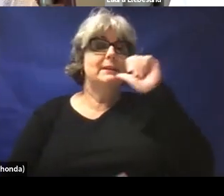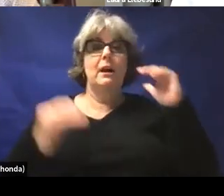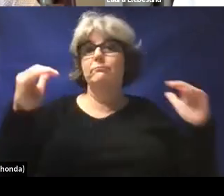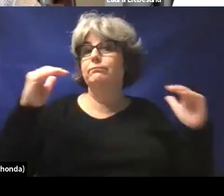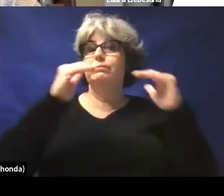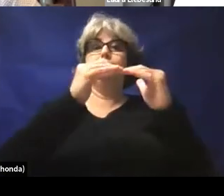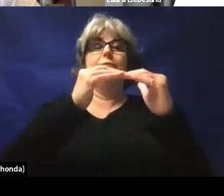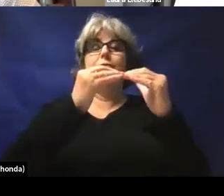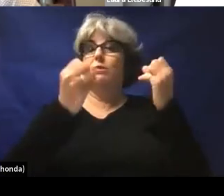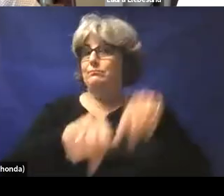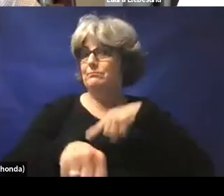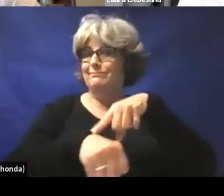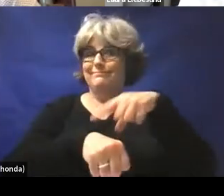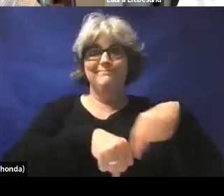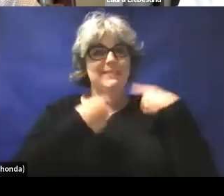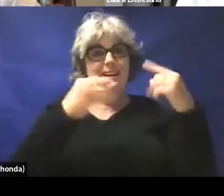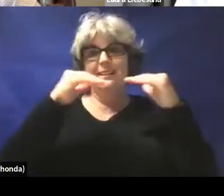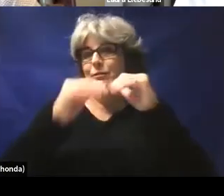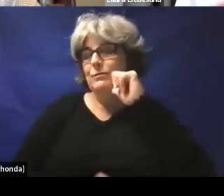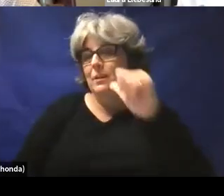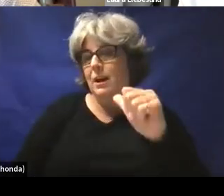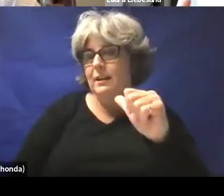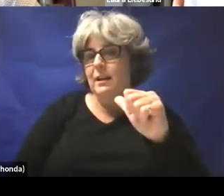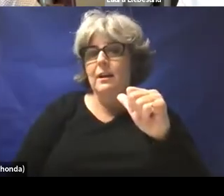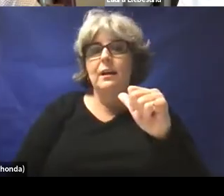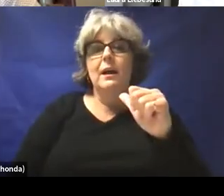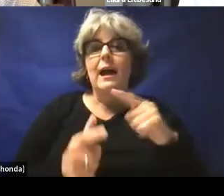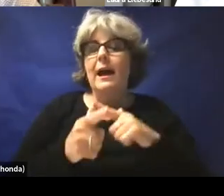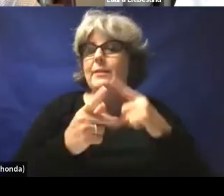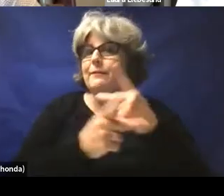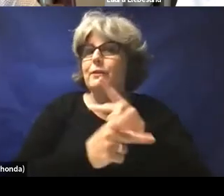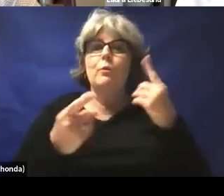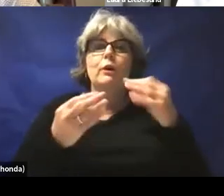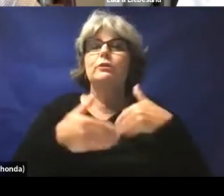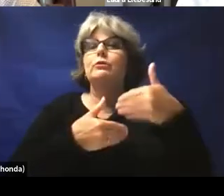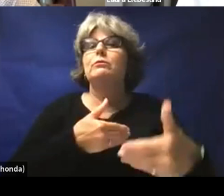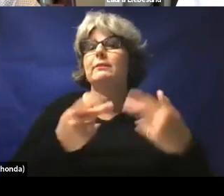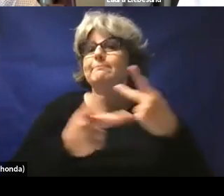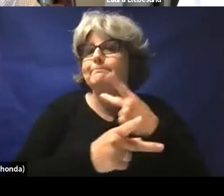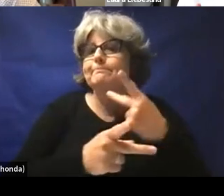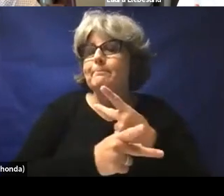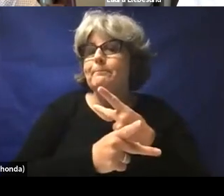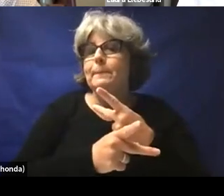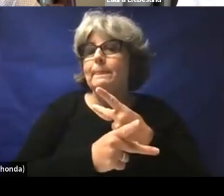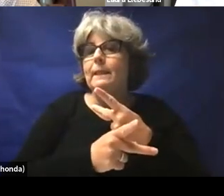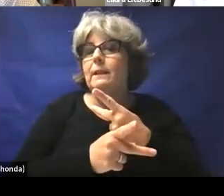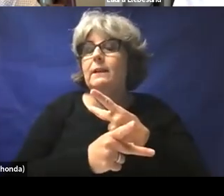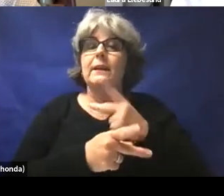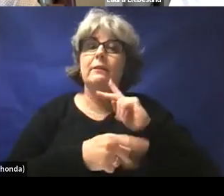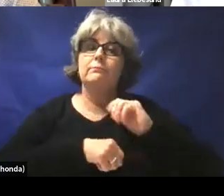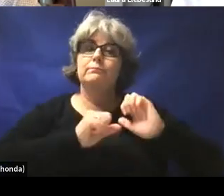long time. And in addition to that, trying to figure out what their next steps would be. A lot of people shifted into founding